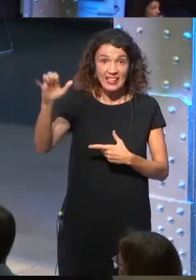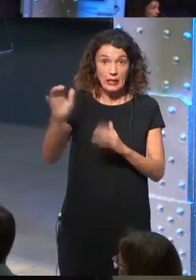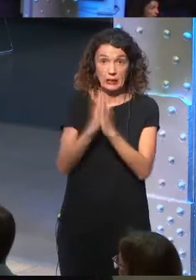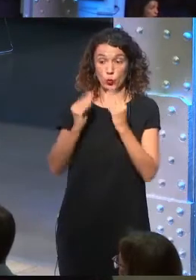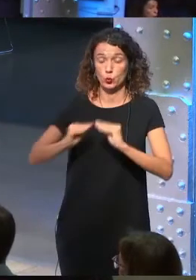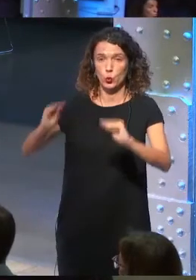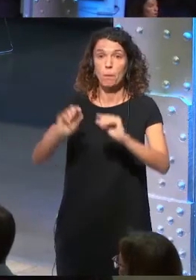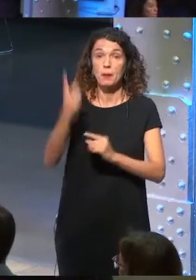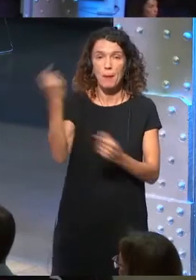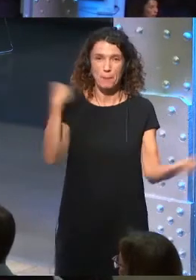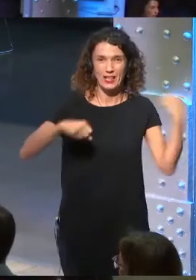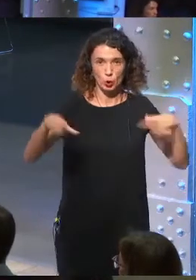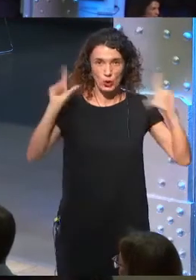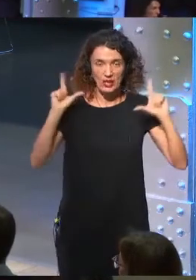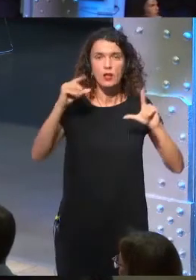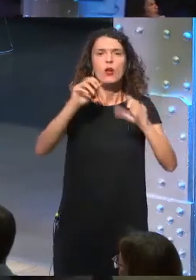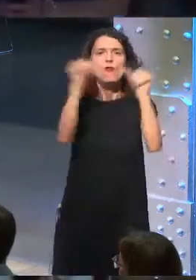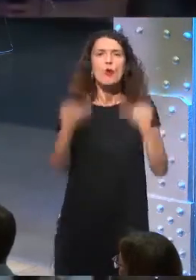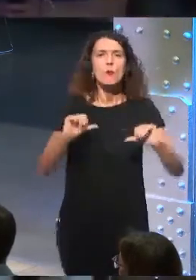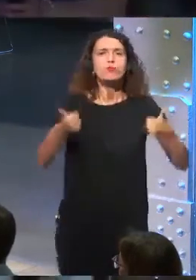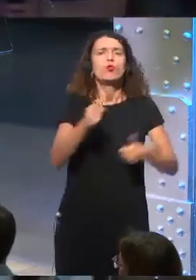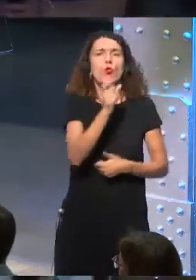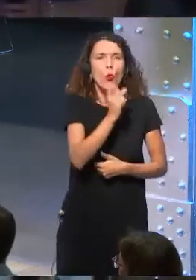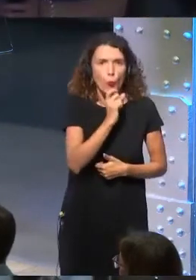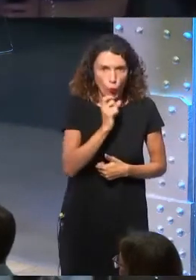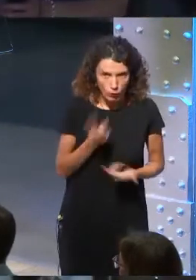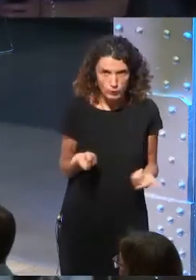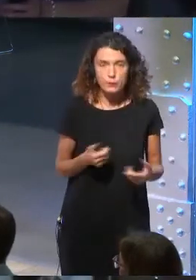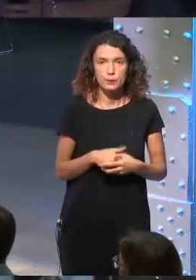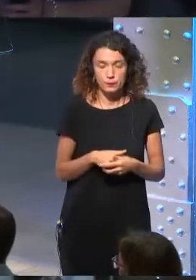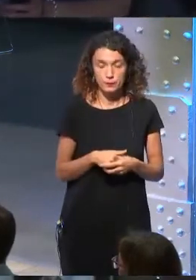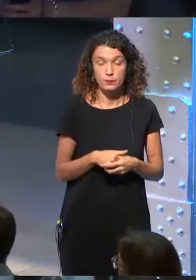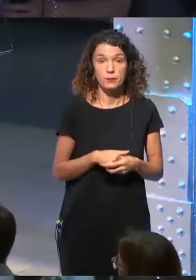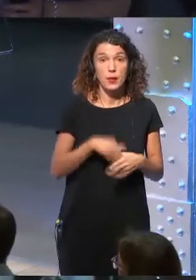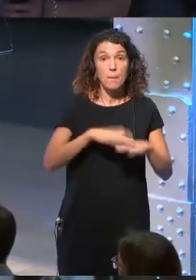Avaro of Molière, introduced his first character as follows.